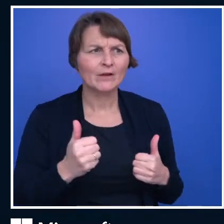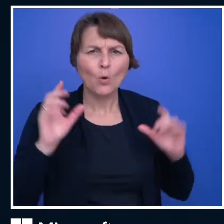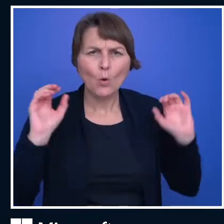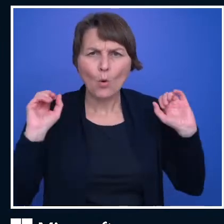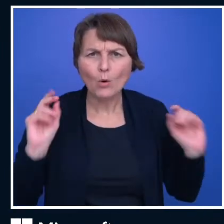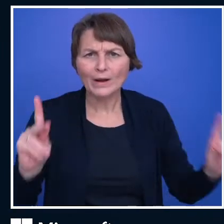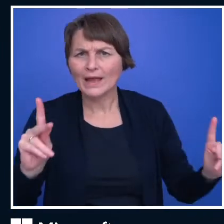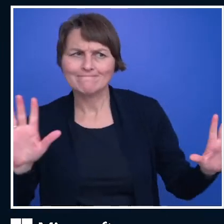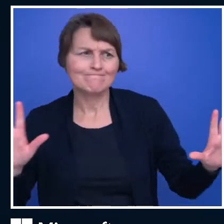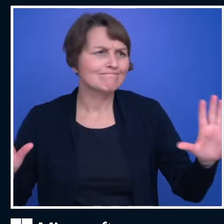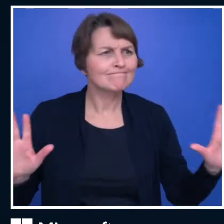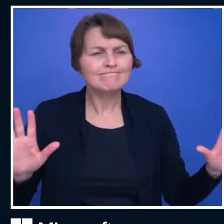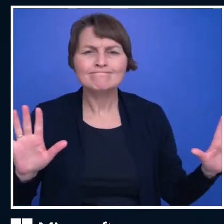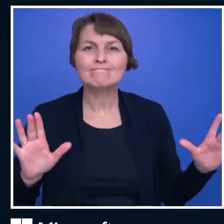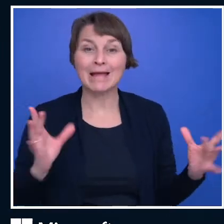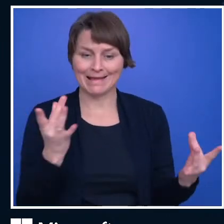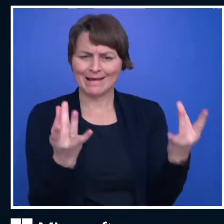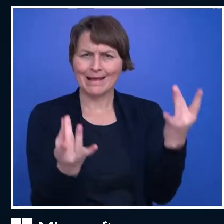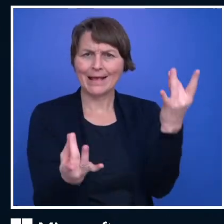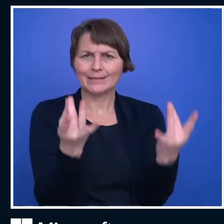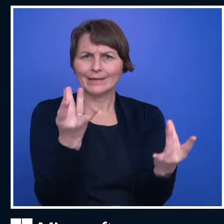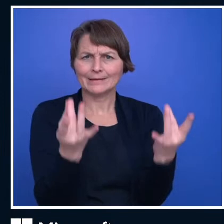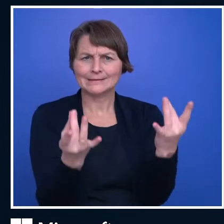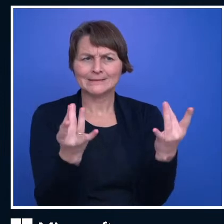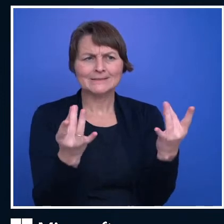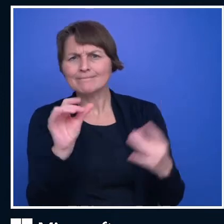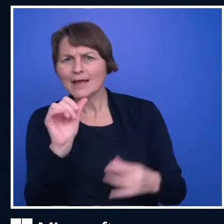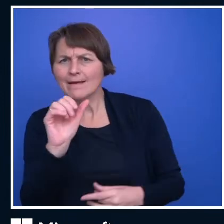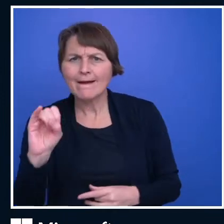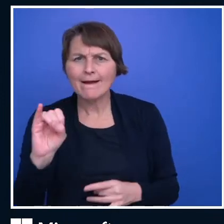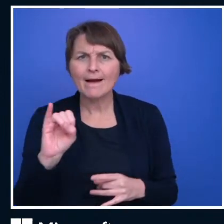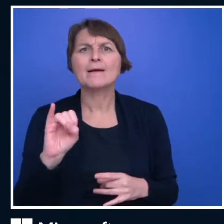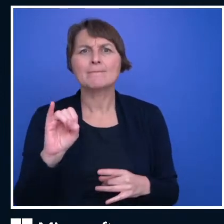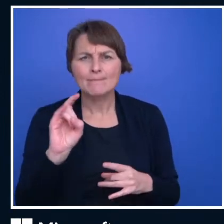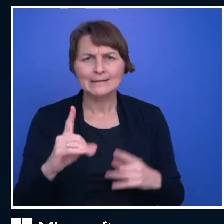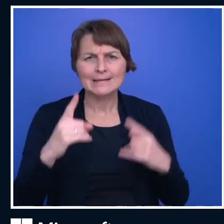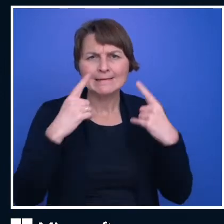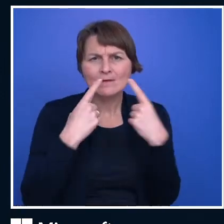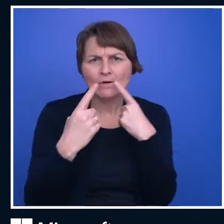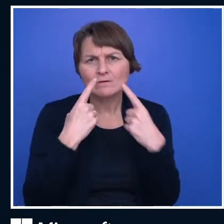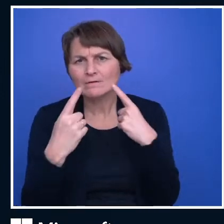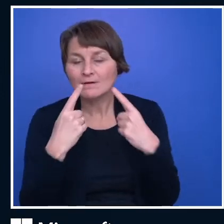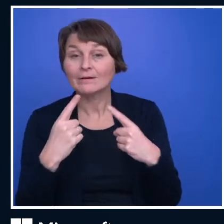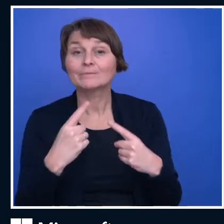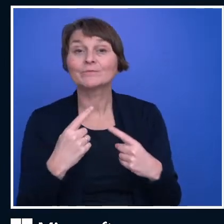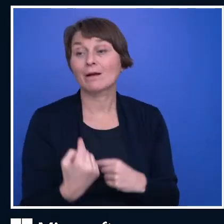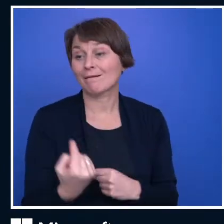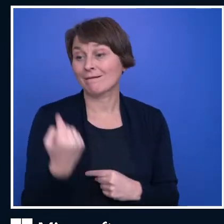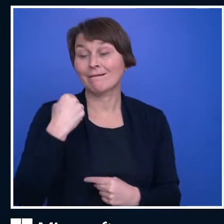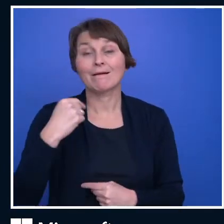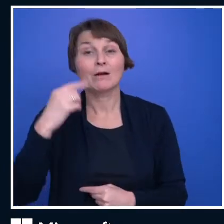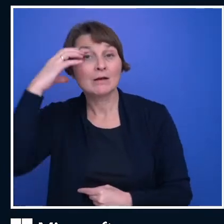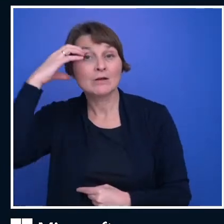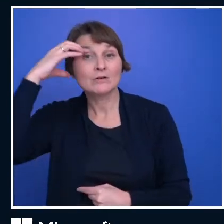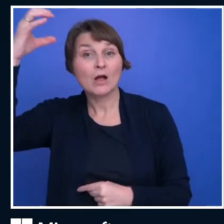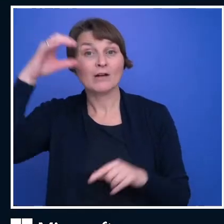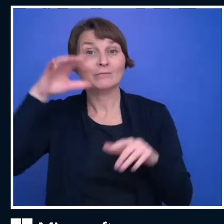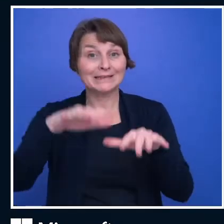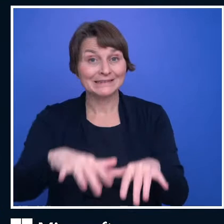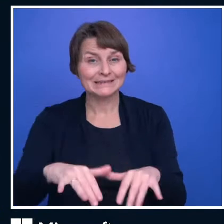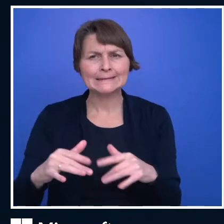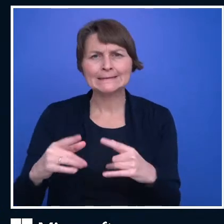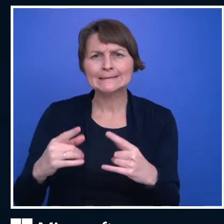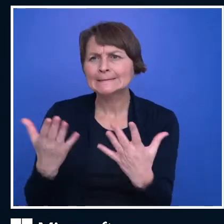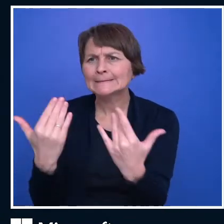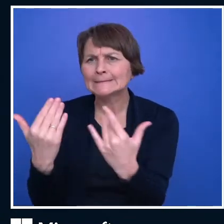a priority and to be intentional about it. And so during this Senate hearing, The senators were meeting with CEOs